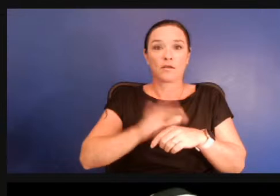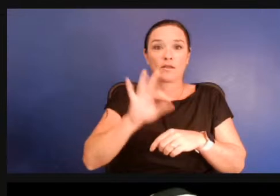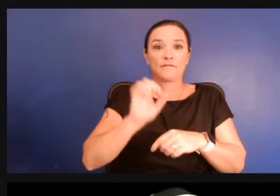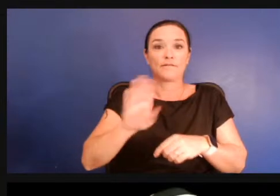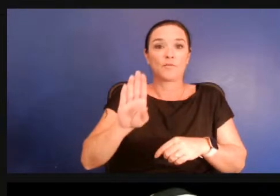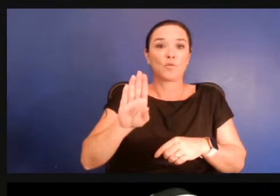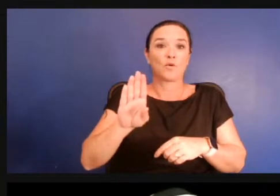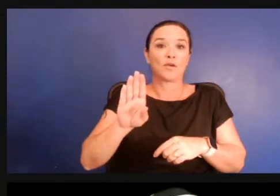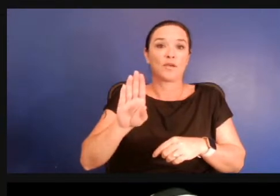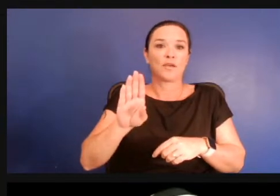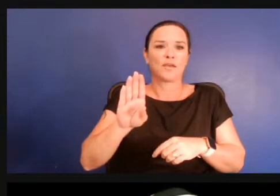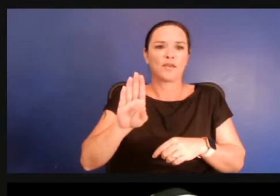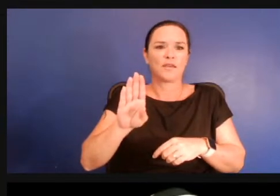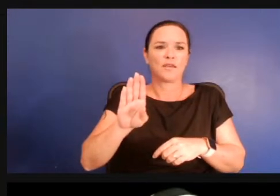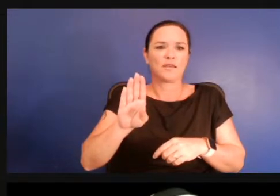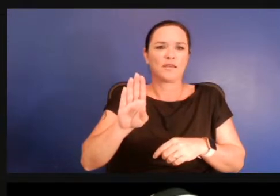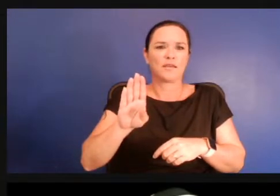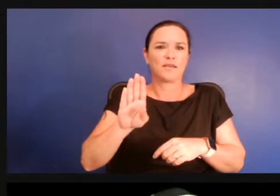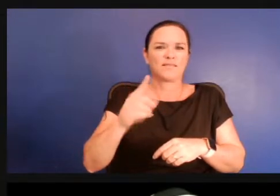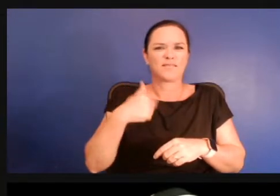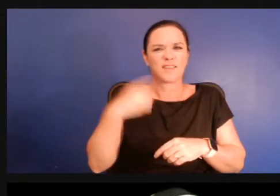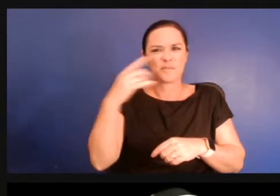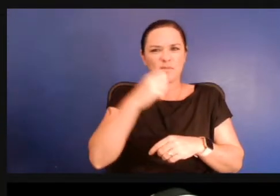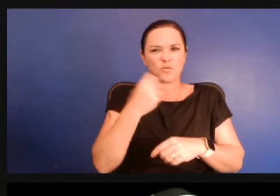February, let's see, did I miss one here?